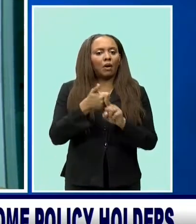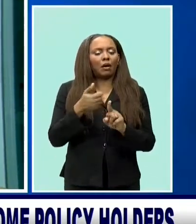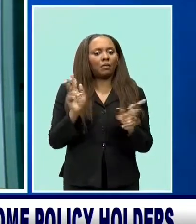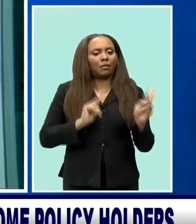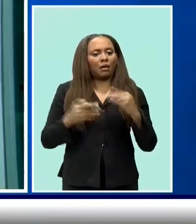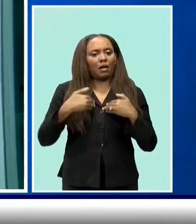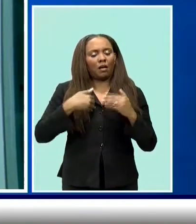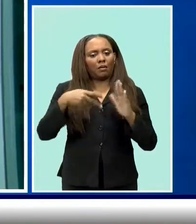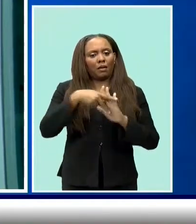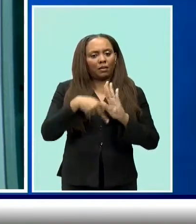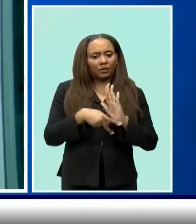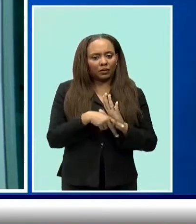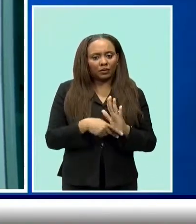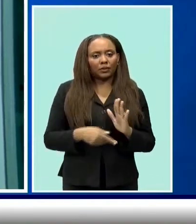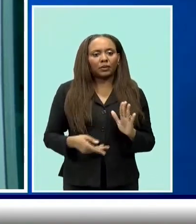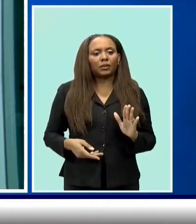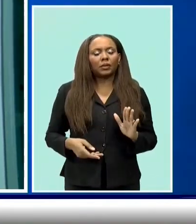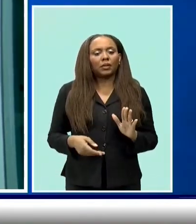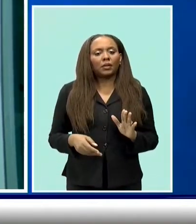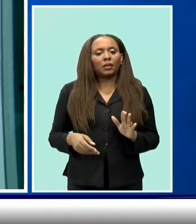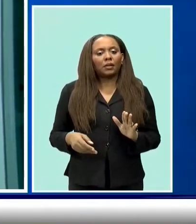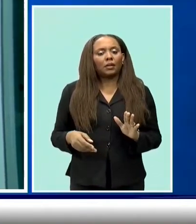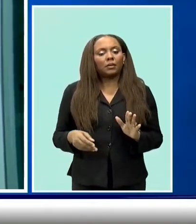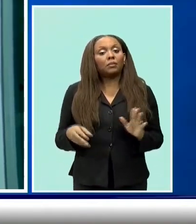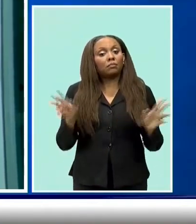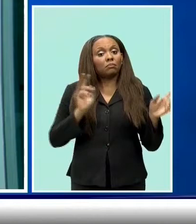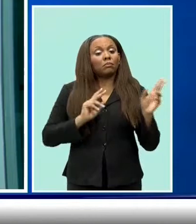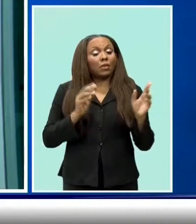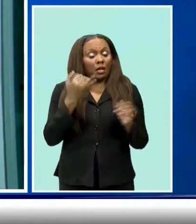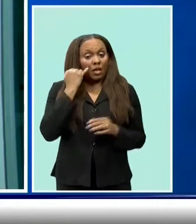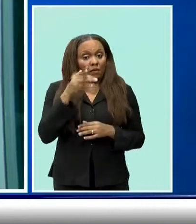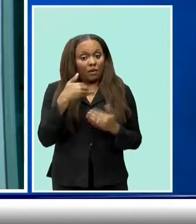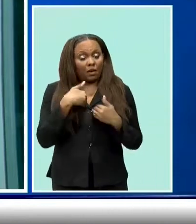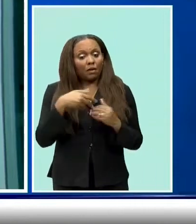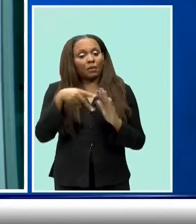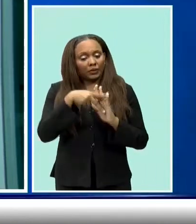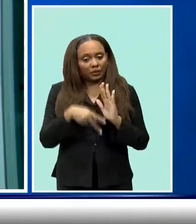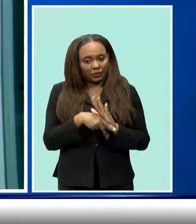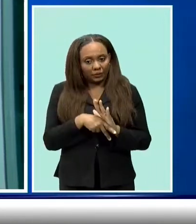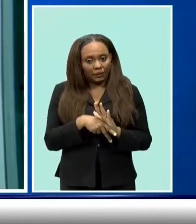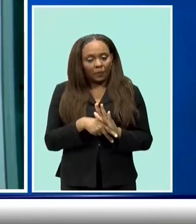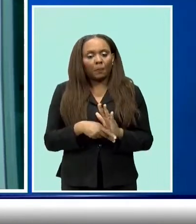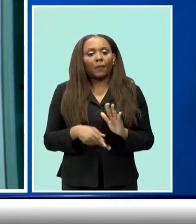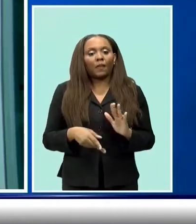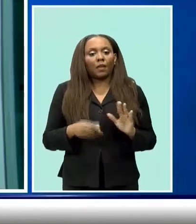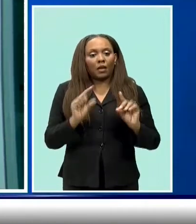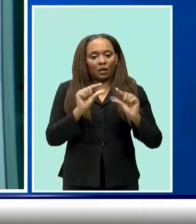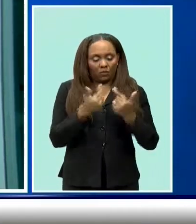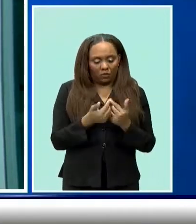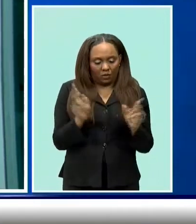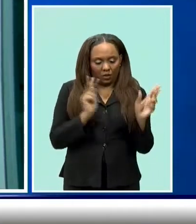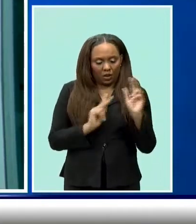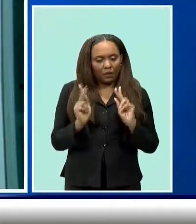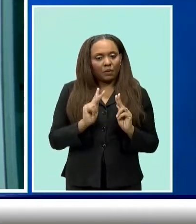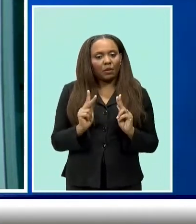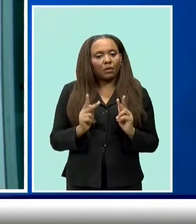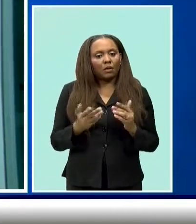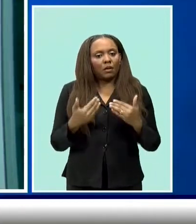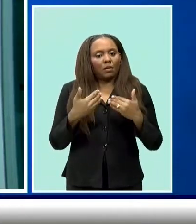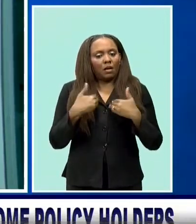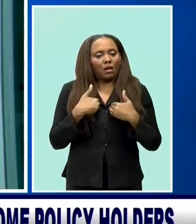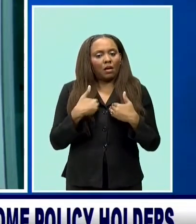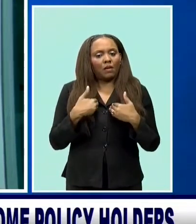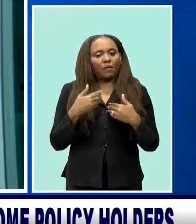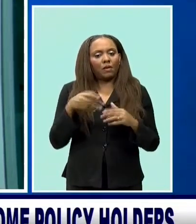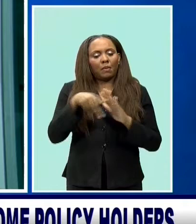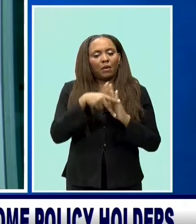categories. So persons were able to surrender any type of policy that they owned. So the group of persons who would have surrendered policies, we